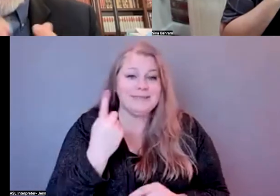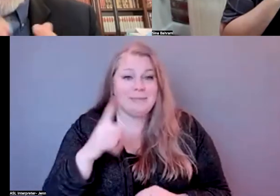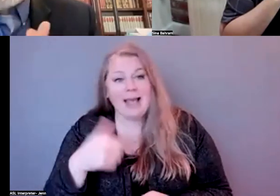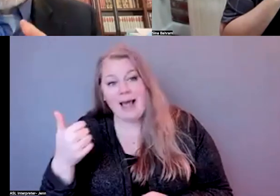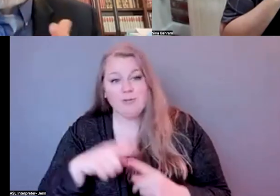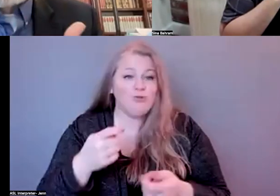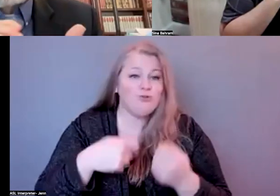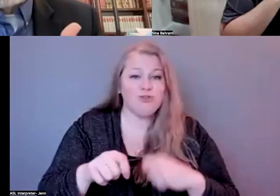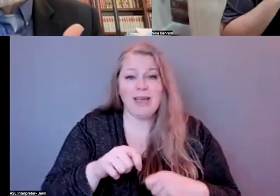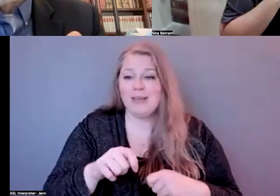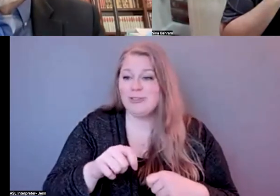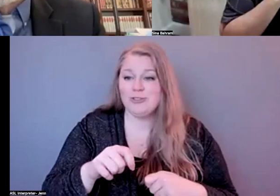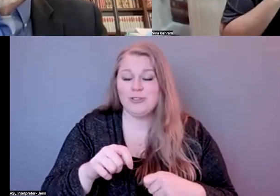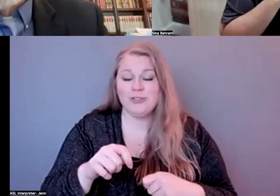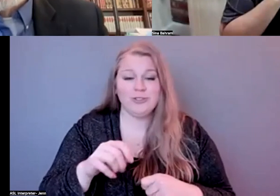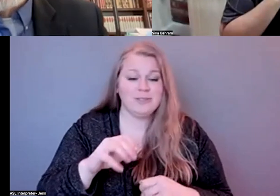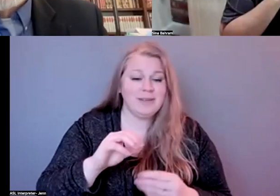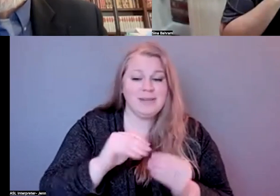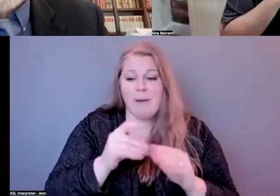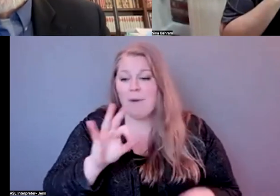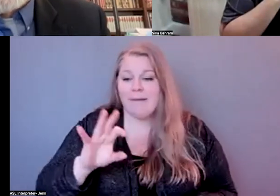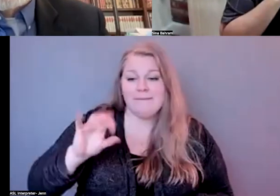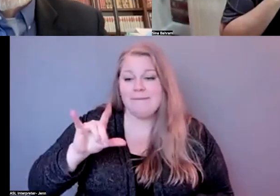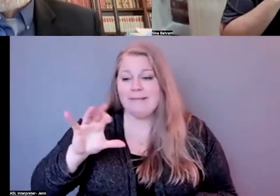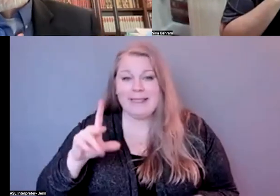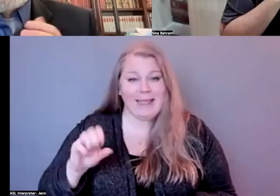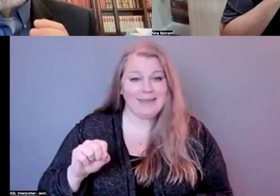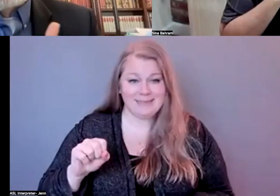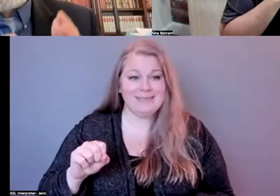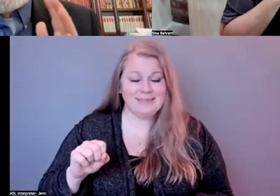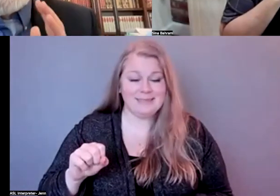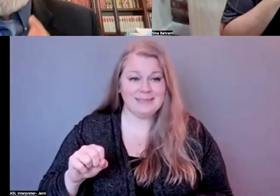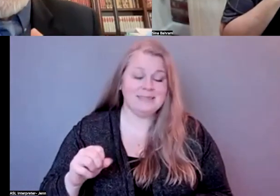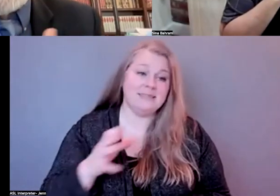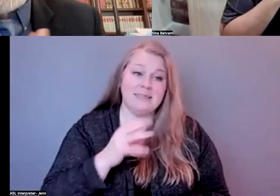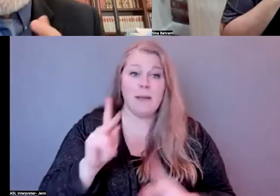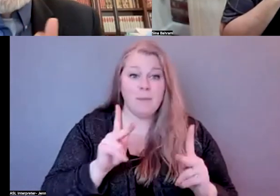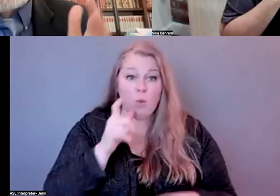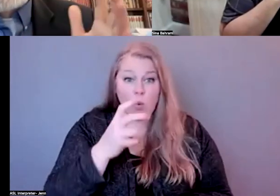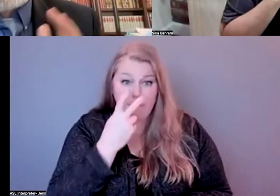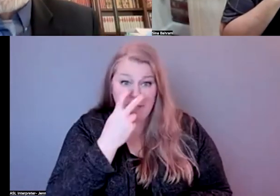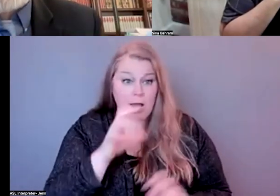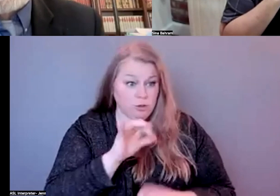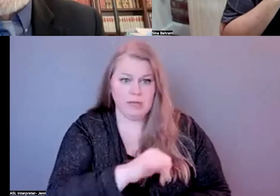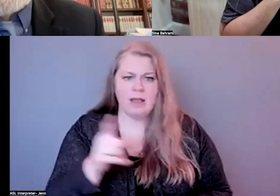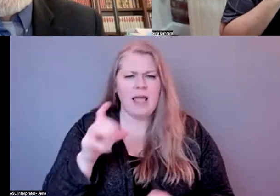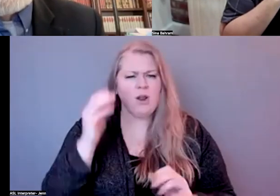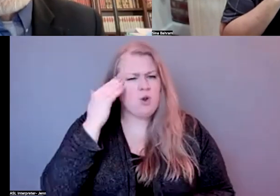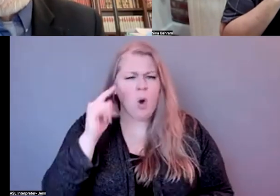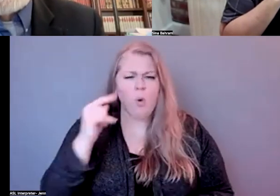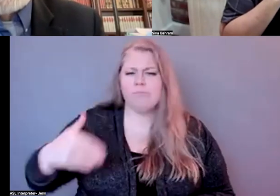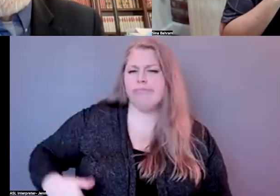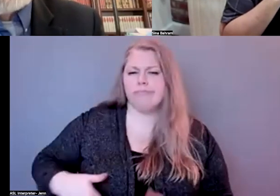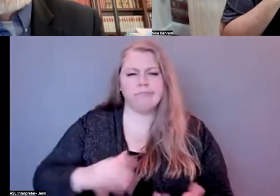change the amount that the flicks do. And people who are blind who do that, and they just do it reflexively. And there are